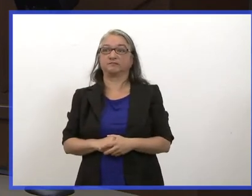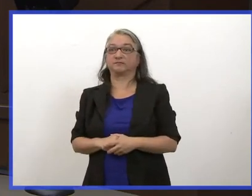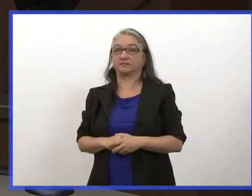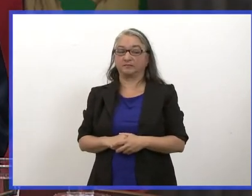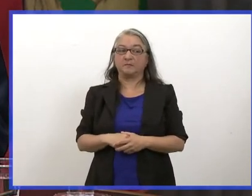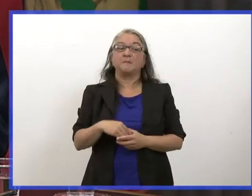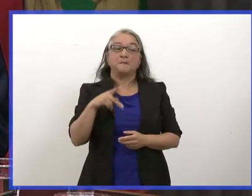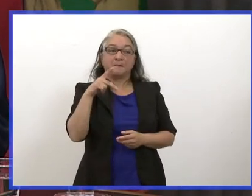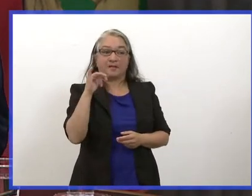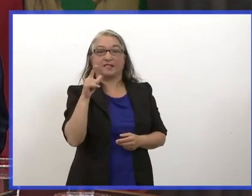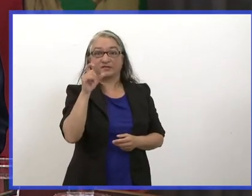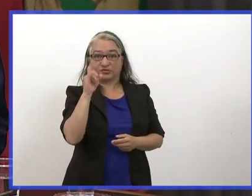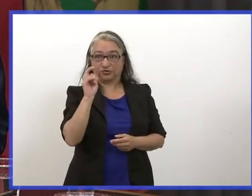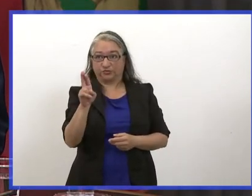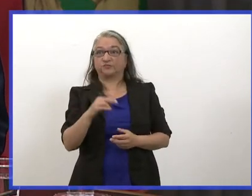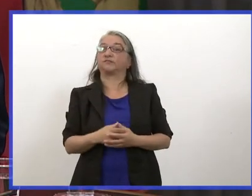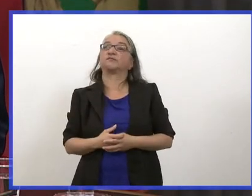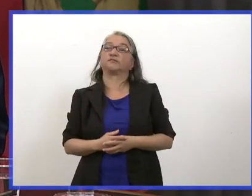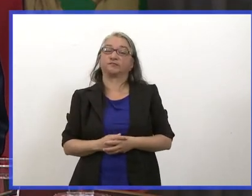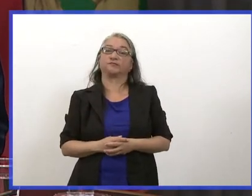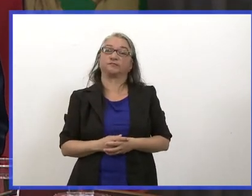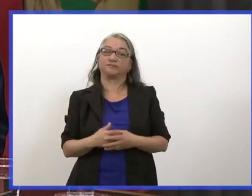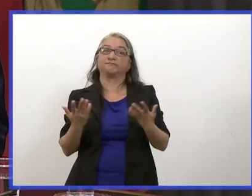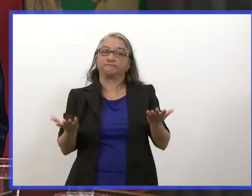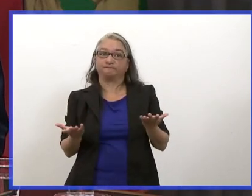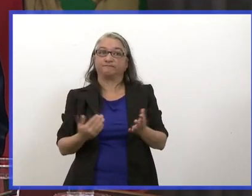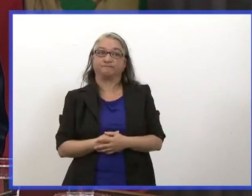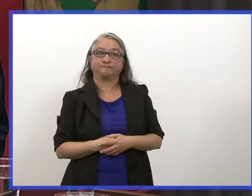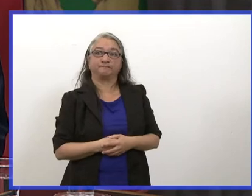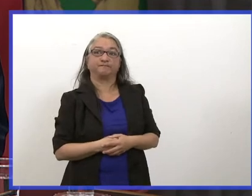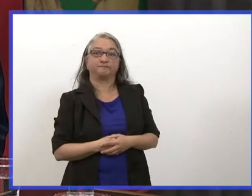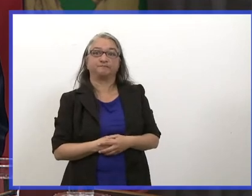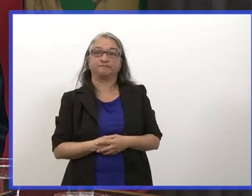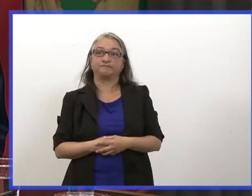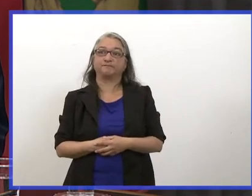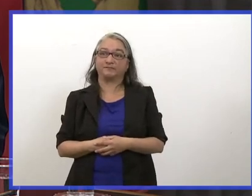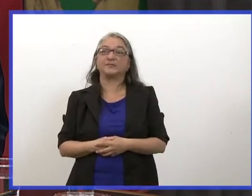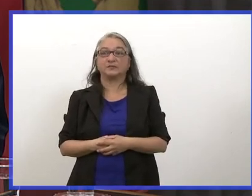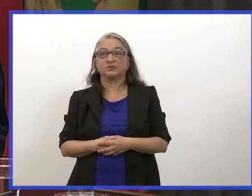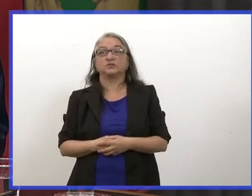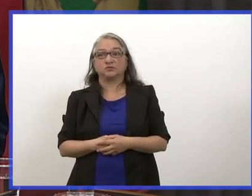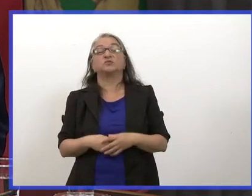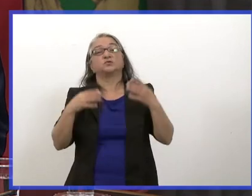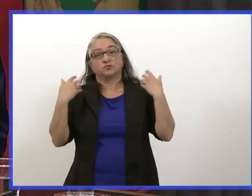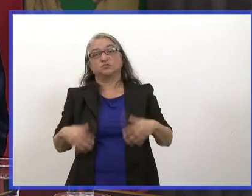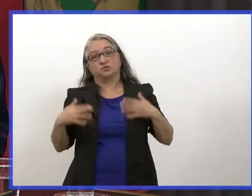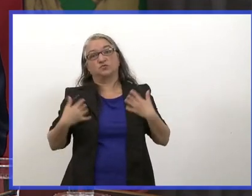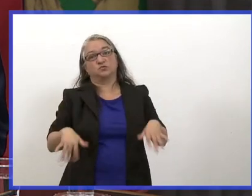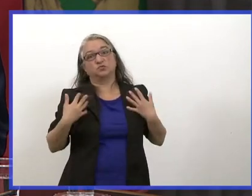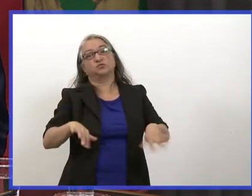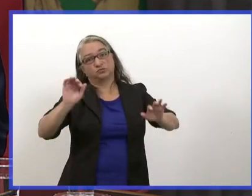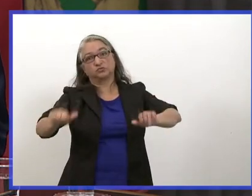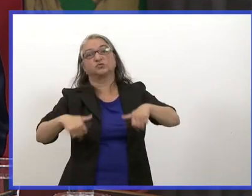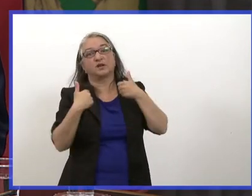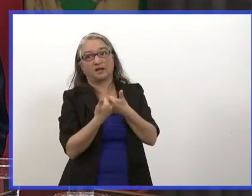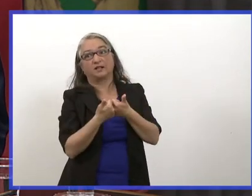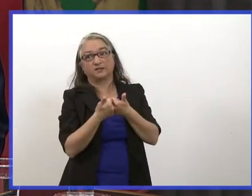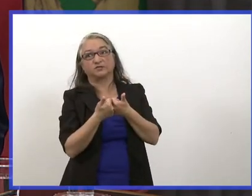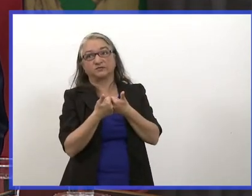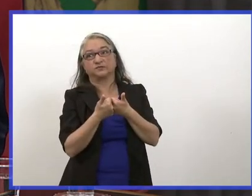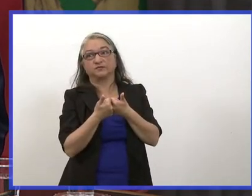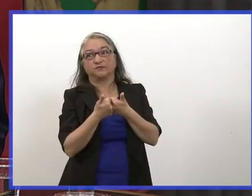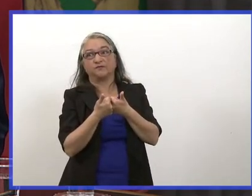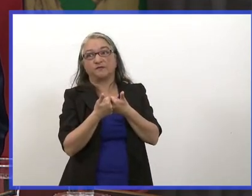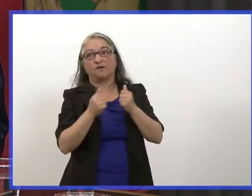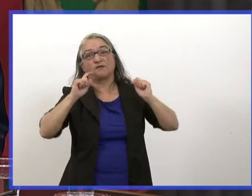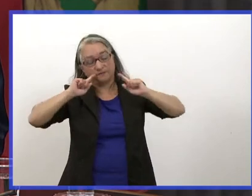but we recognize especially a difficult and challenging time for everyone right now. There's COVID